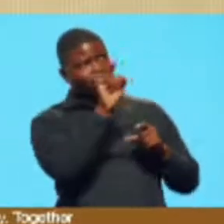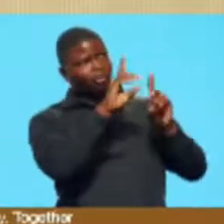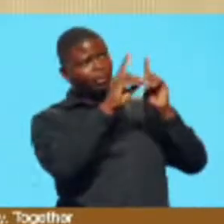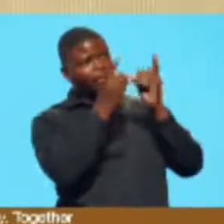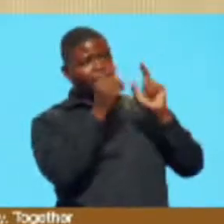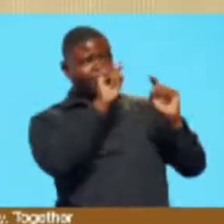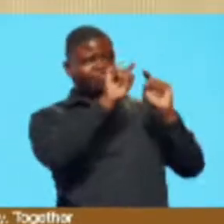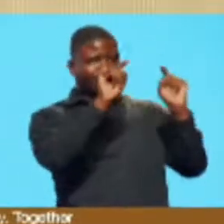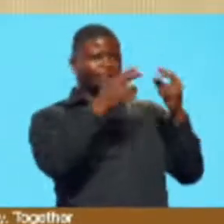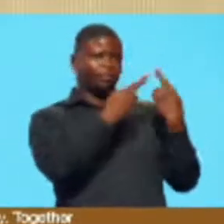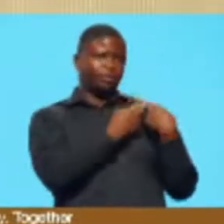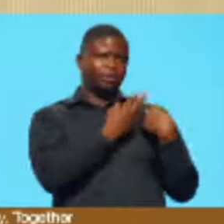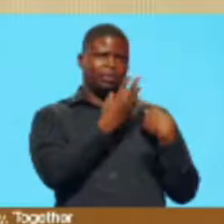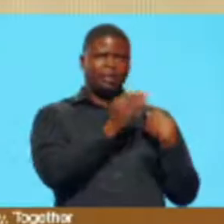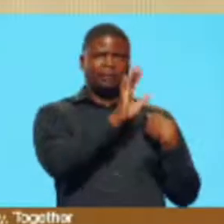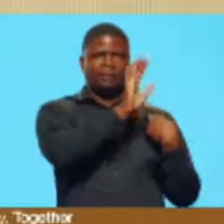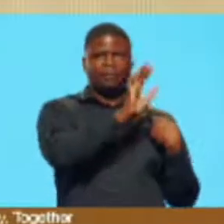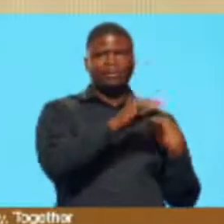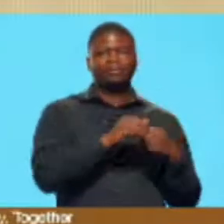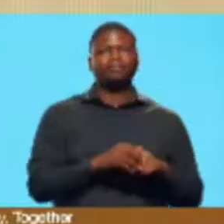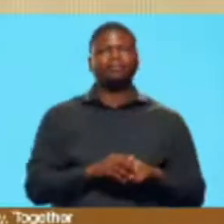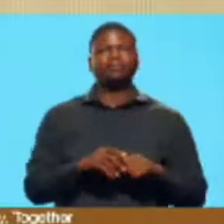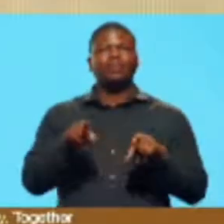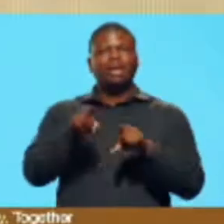We also need the political buy-in,